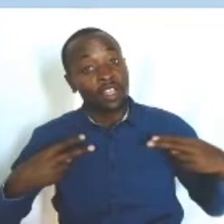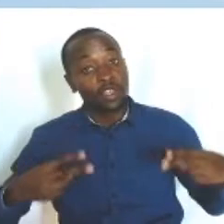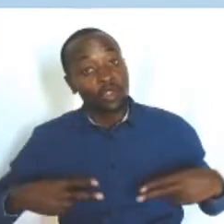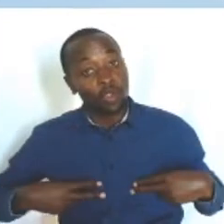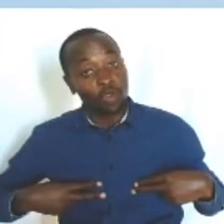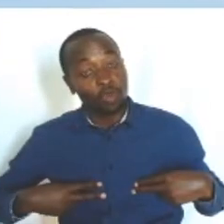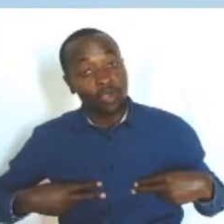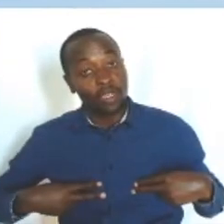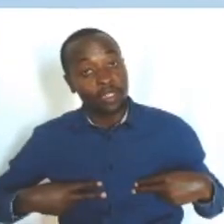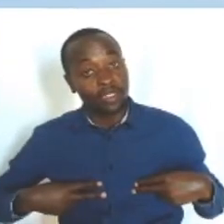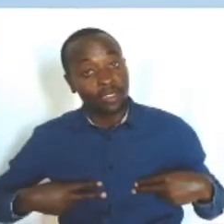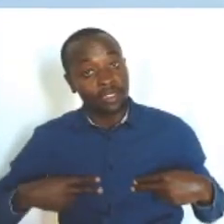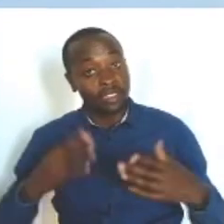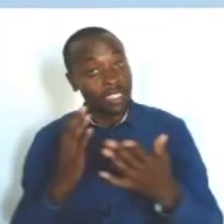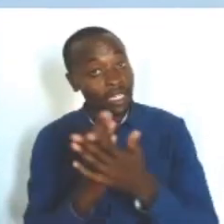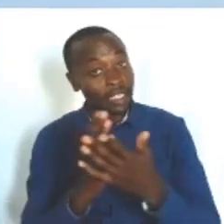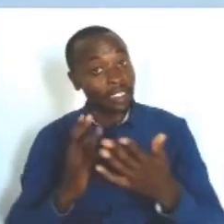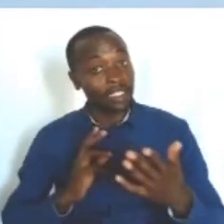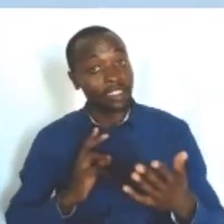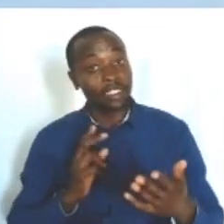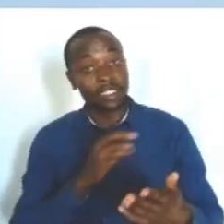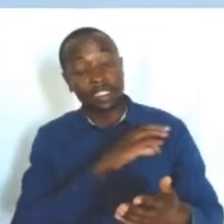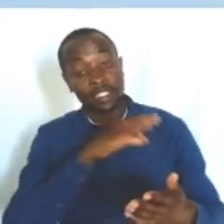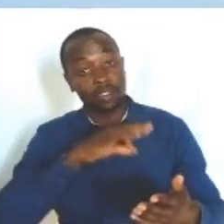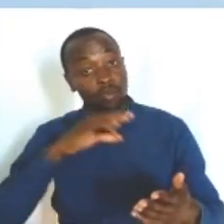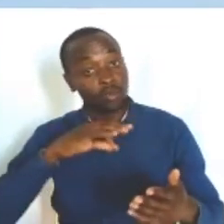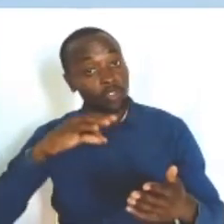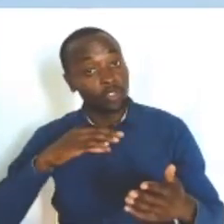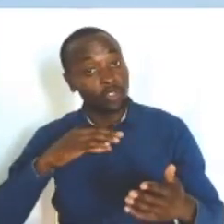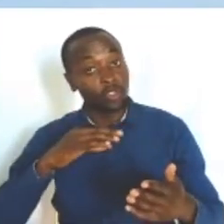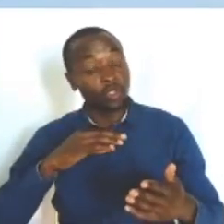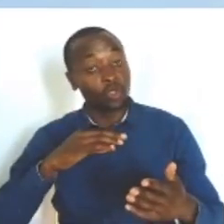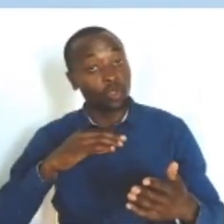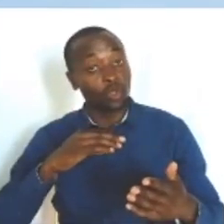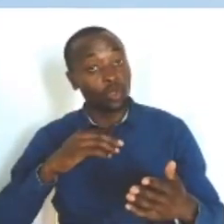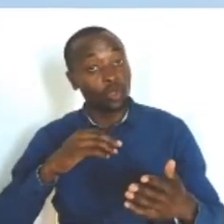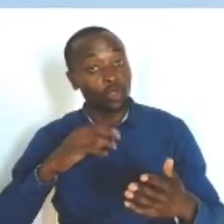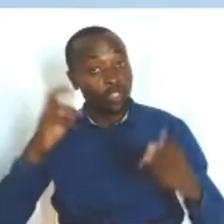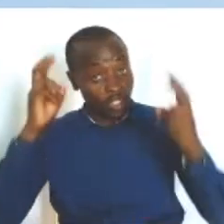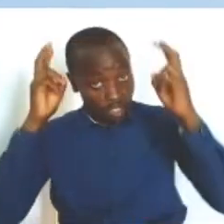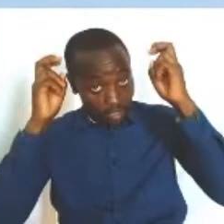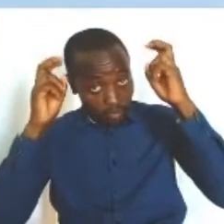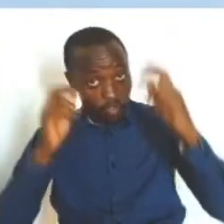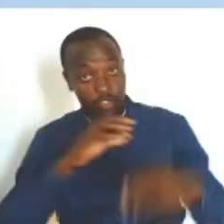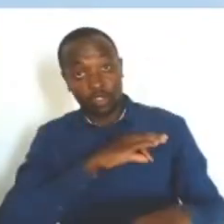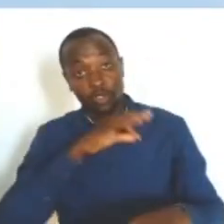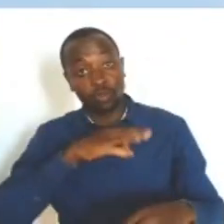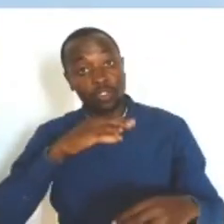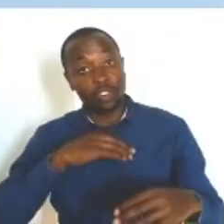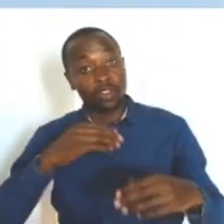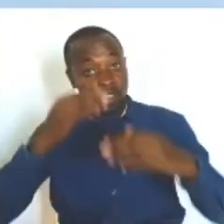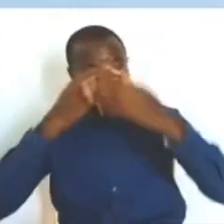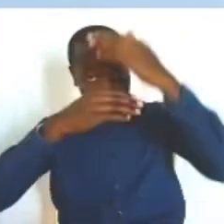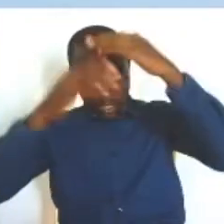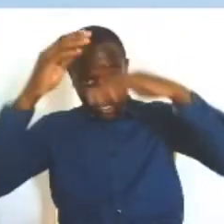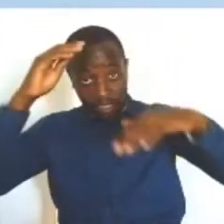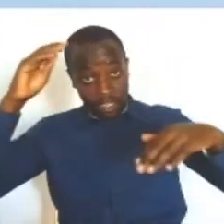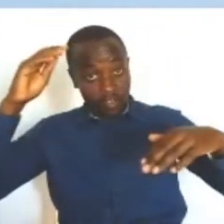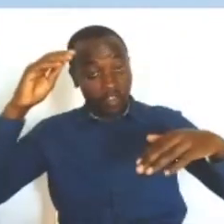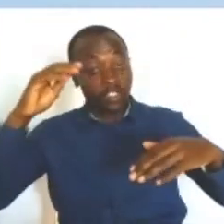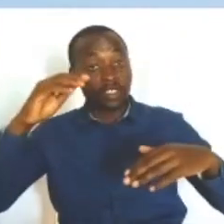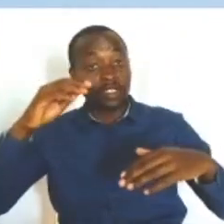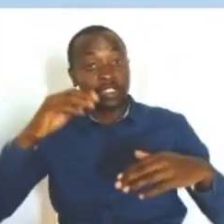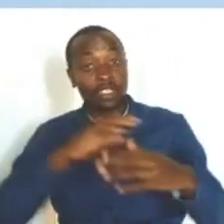human. It's against the spiritual forces, the evil spiritual forces in the heavenly realms, the principles,